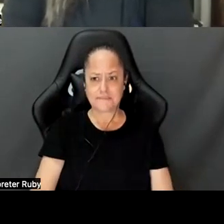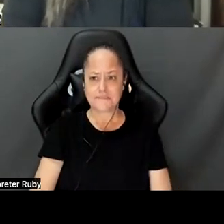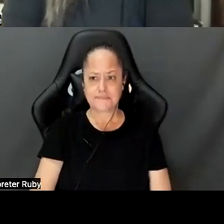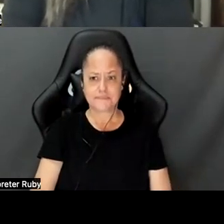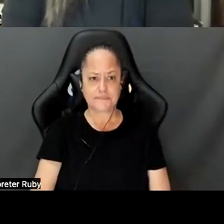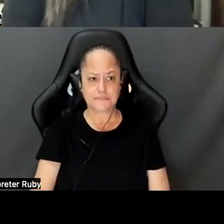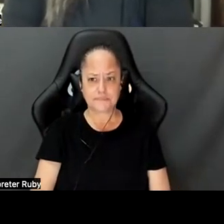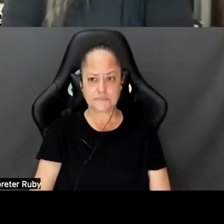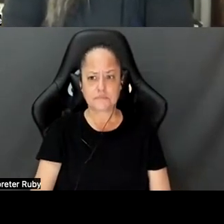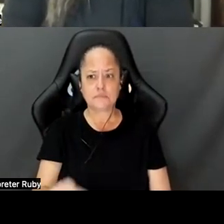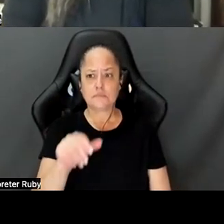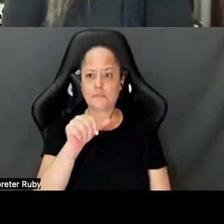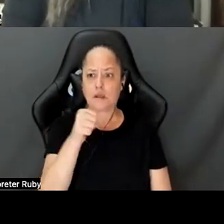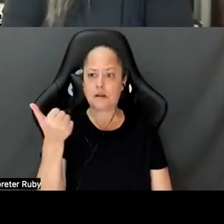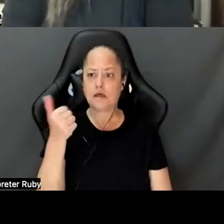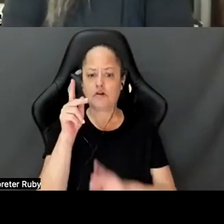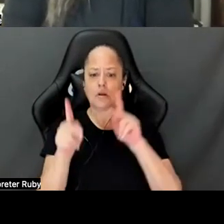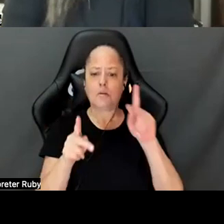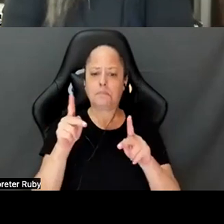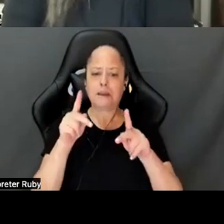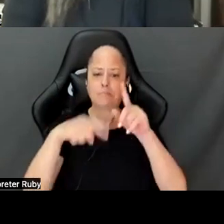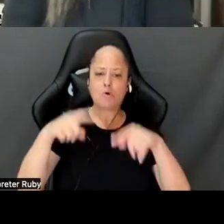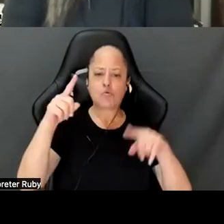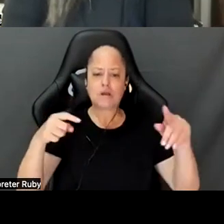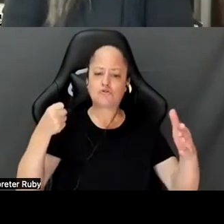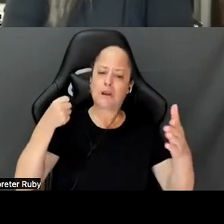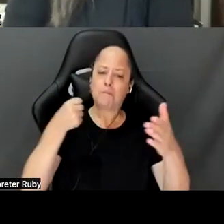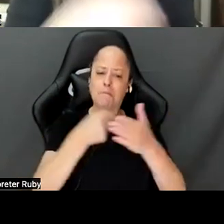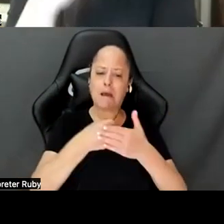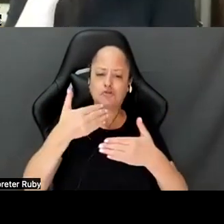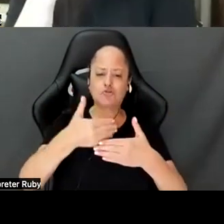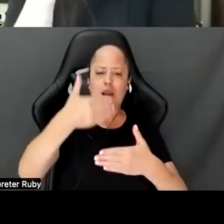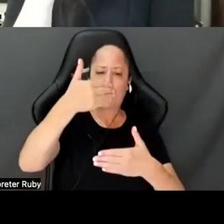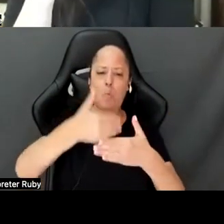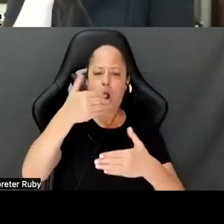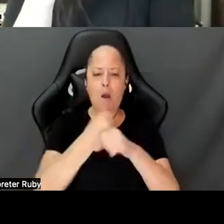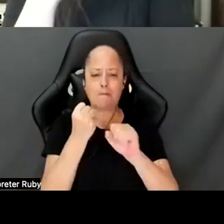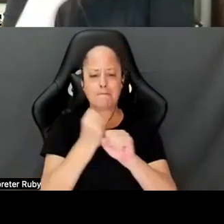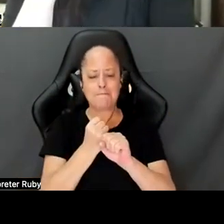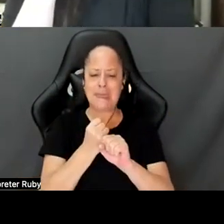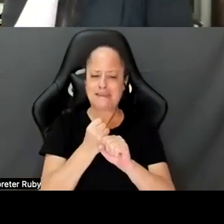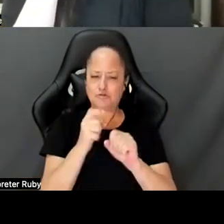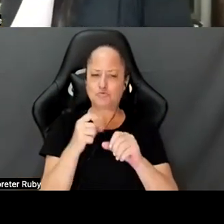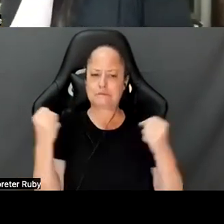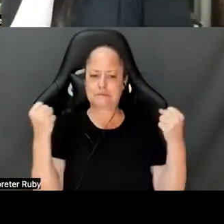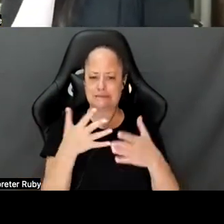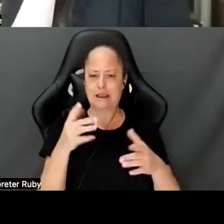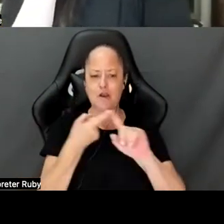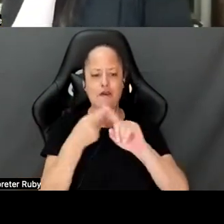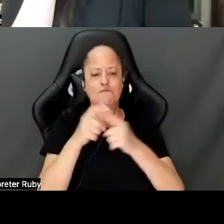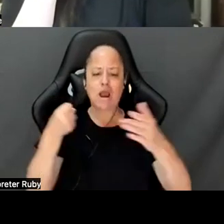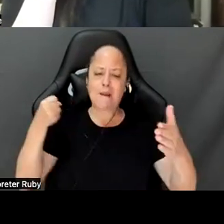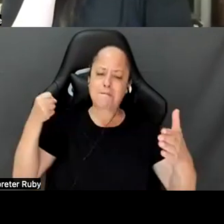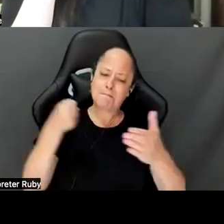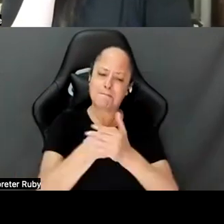Yeah, you're right. Another one is this people randomly punching walls and it makes you scared. I had a friend punch a wall because he was angry and needed